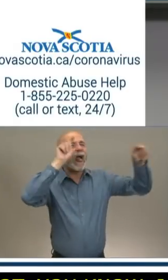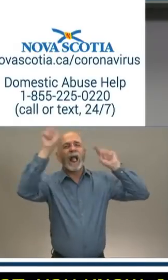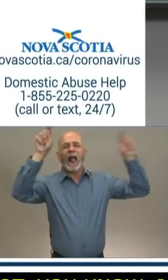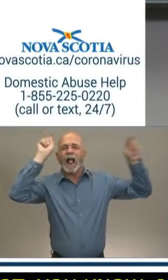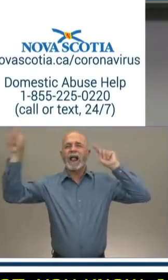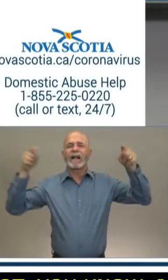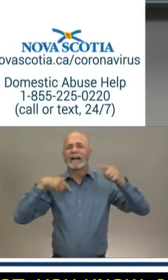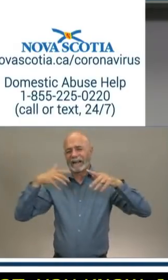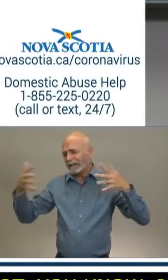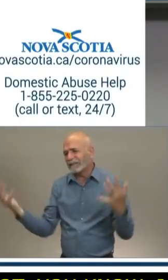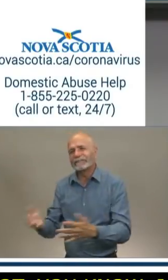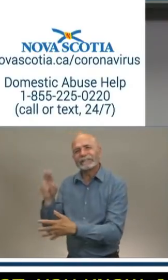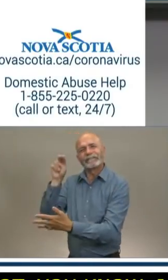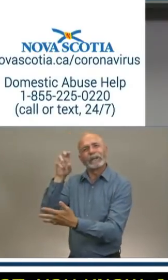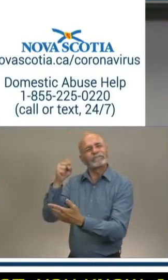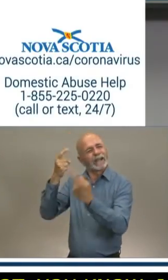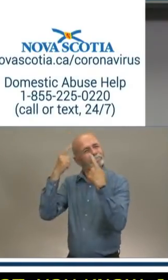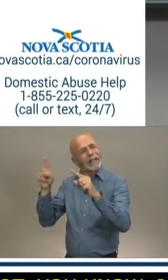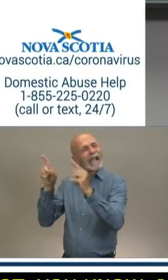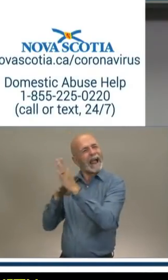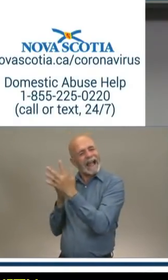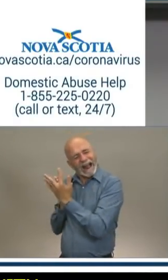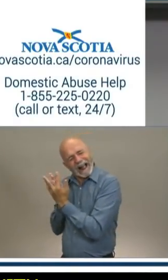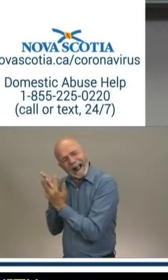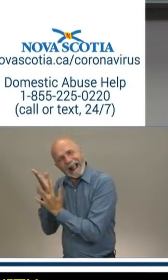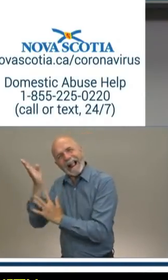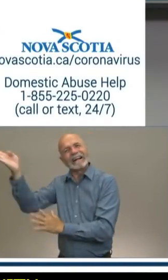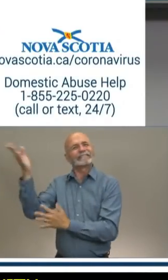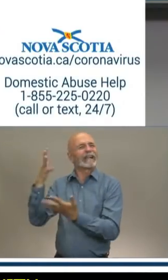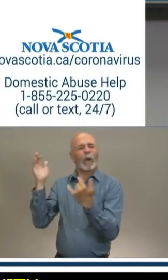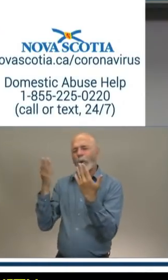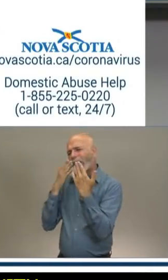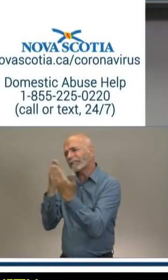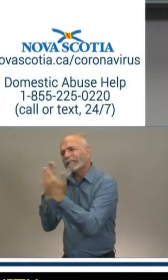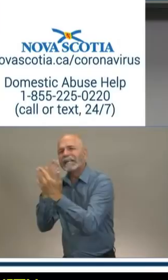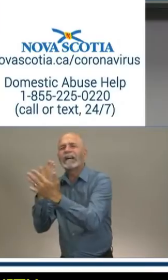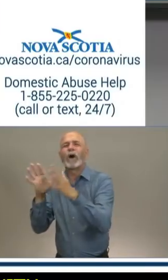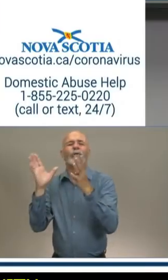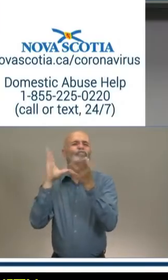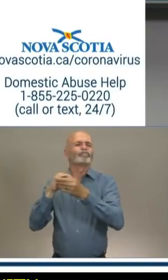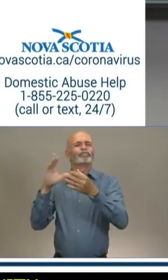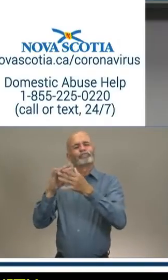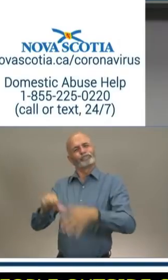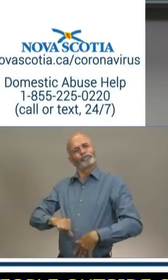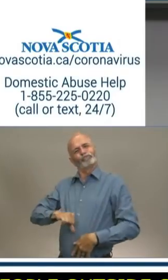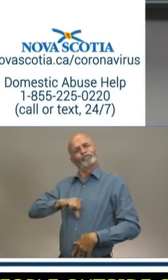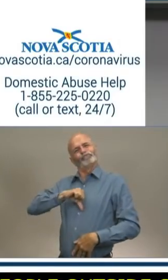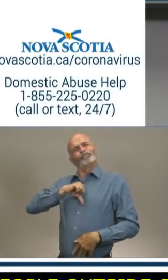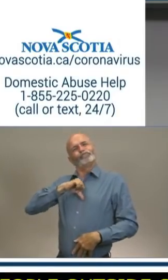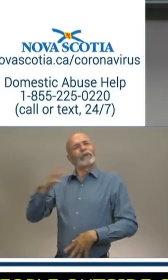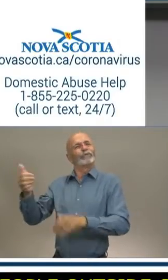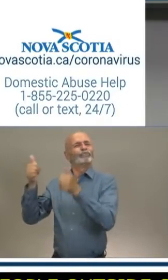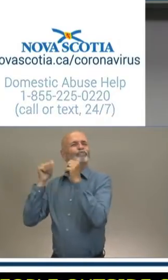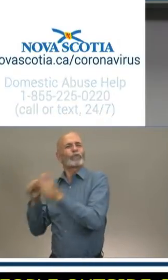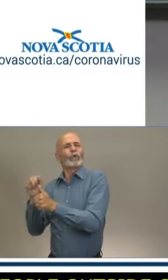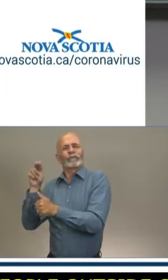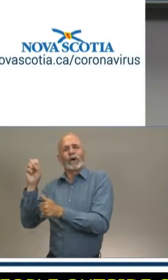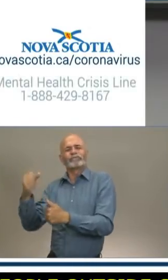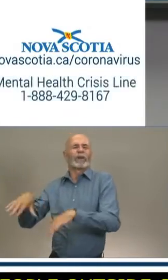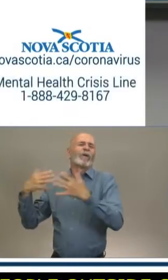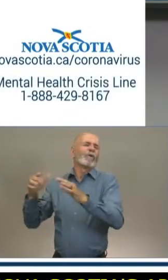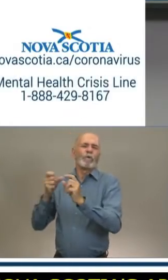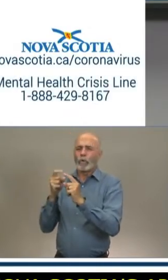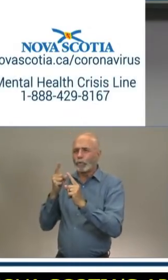success of Nova Scotia's approach to the pandemic. I always talk about one of the key things is that Nova Scotians have from the very